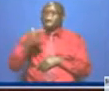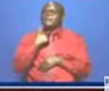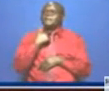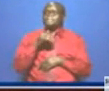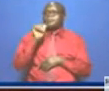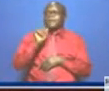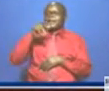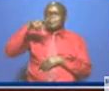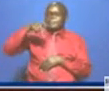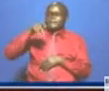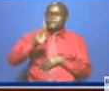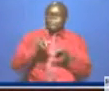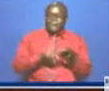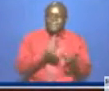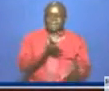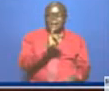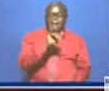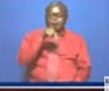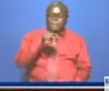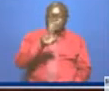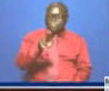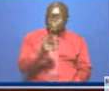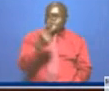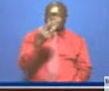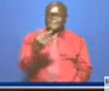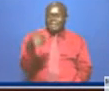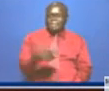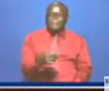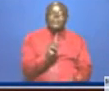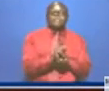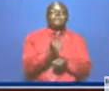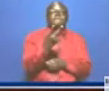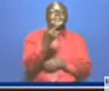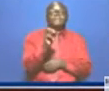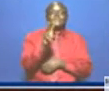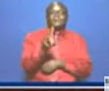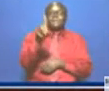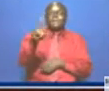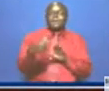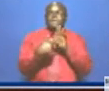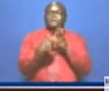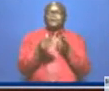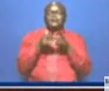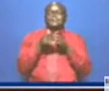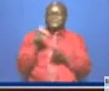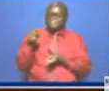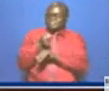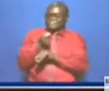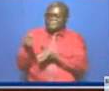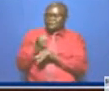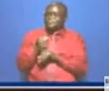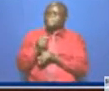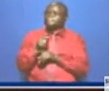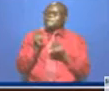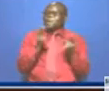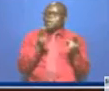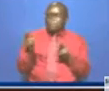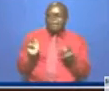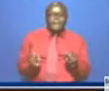IPU respectively, on 23rd November 2021, reveals that sexism, harassment and violence are a norm across